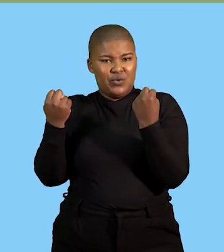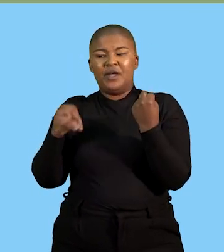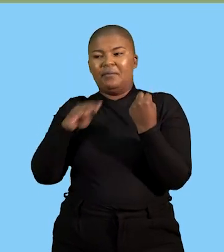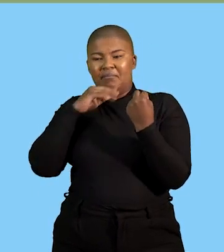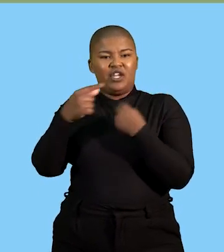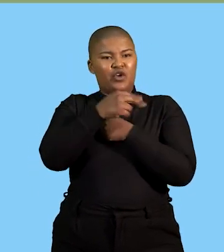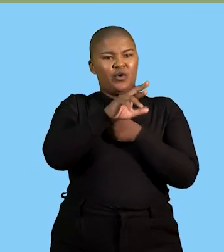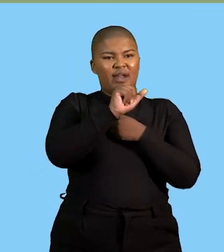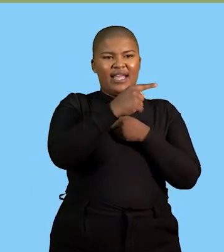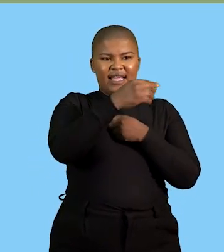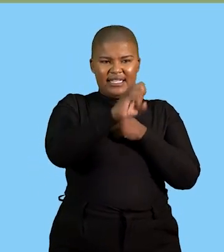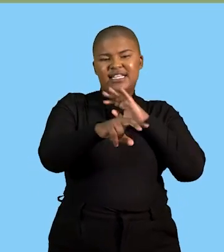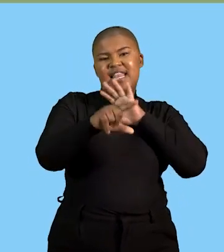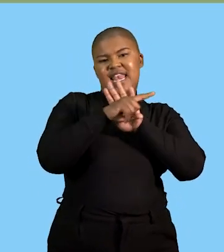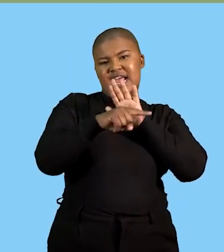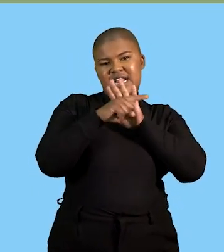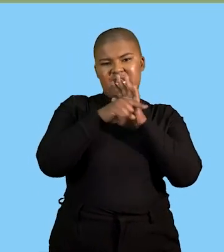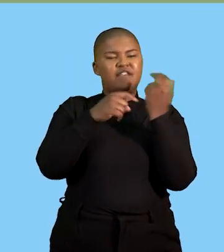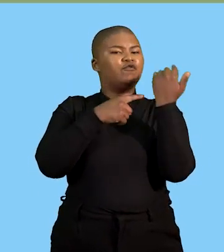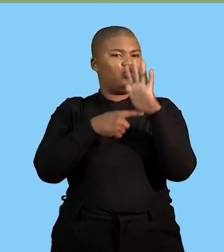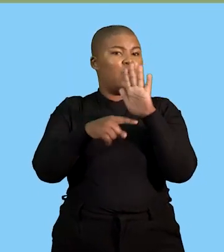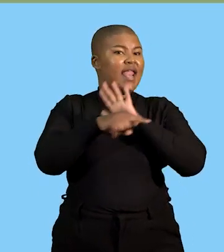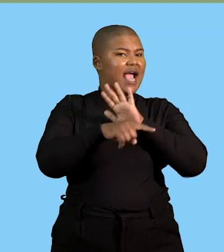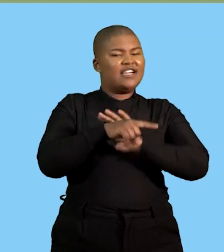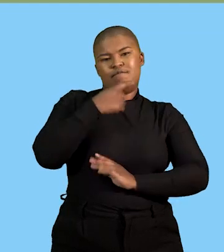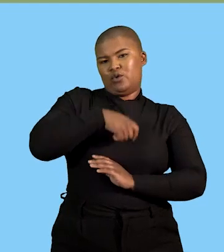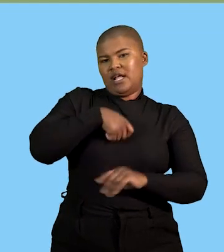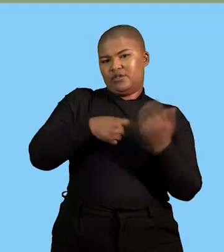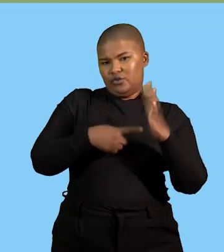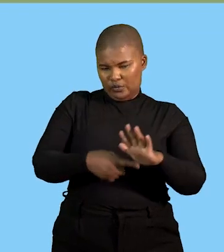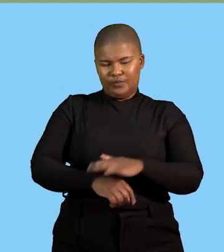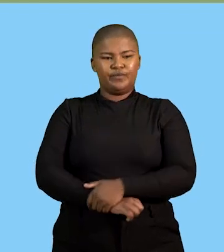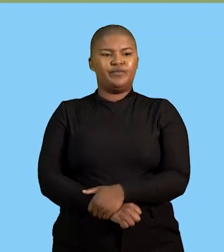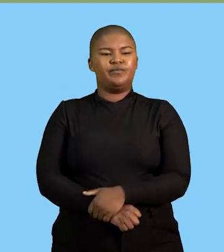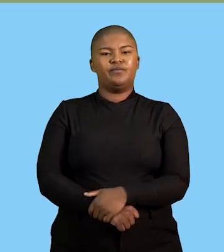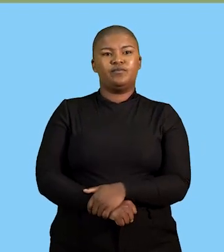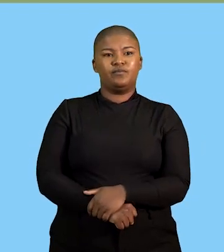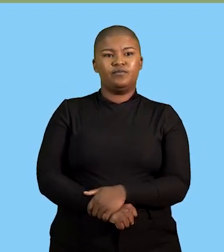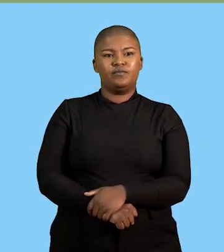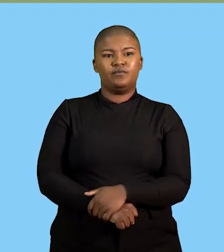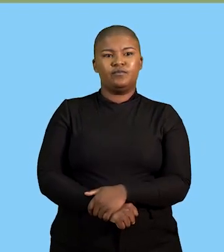is a negative or is showing negative personality.